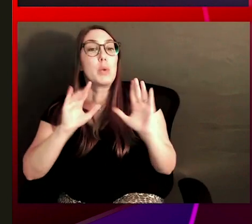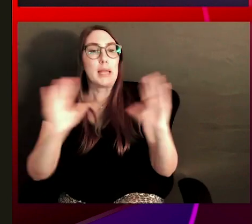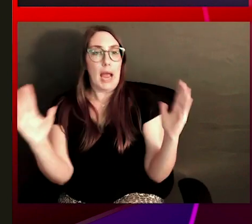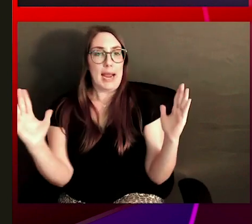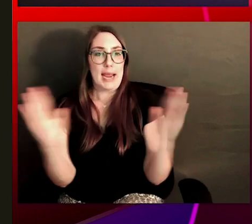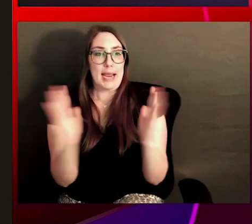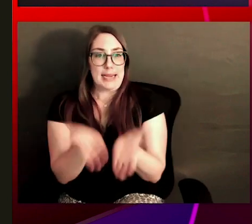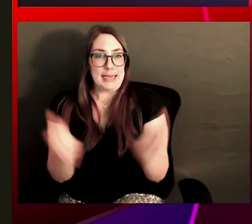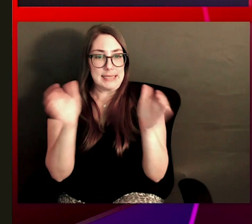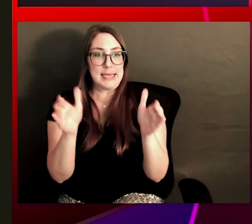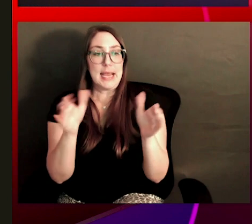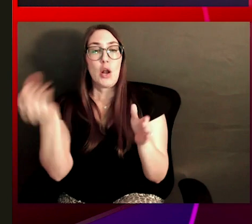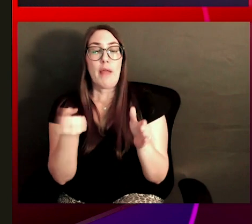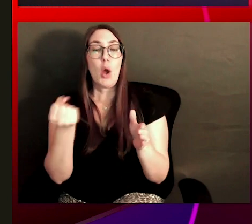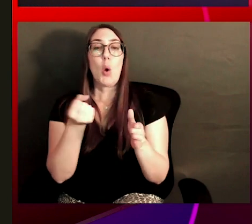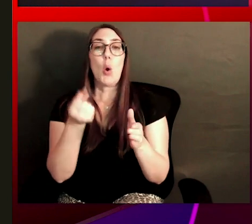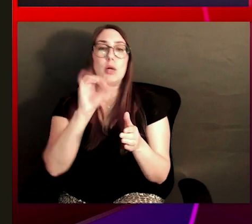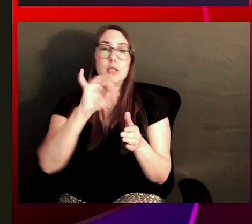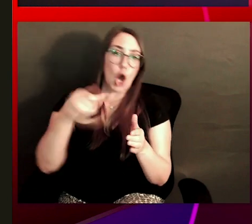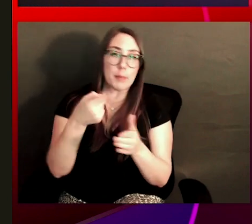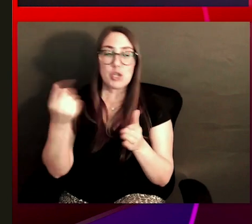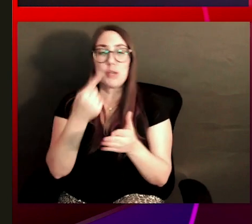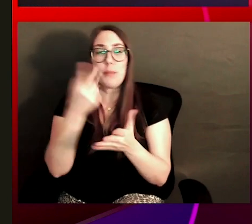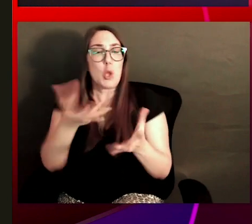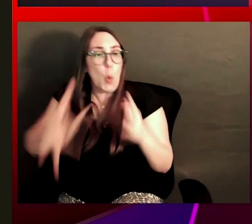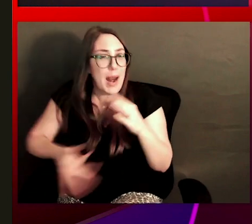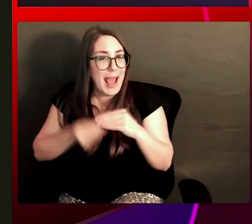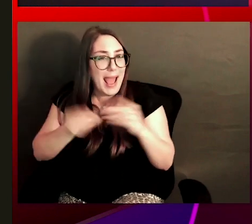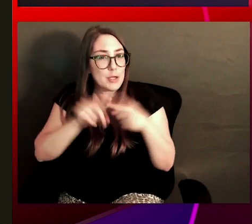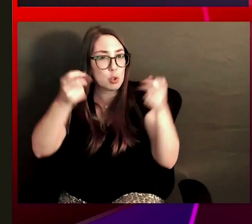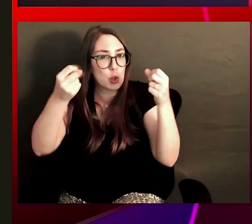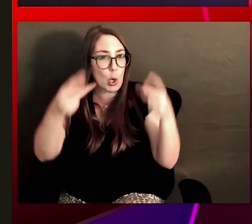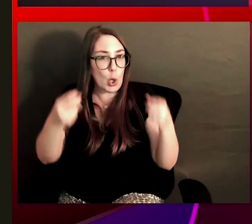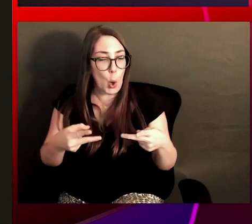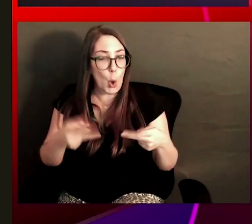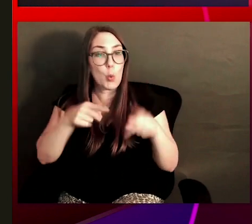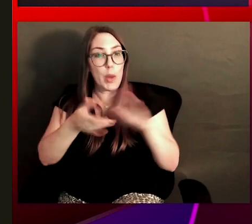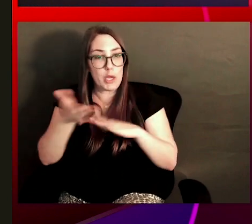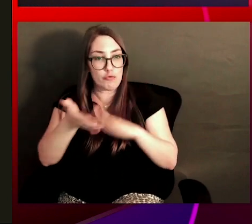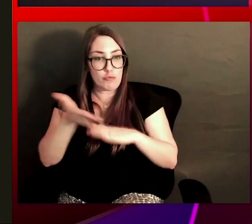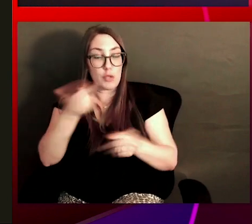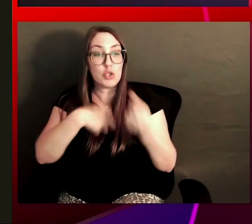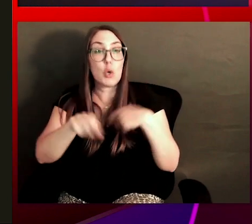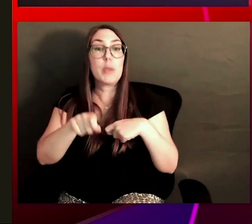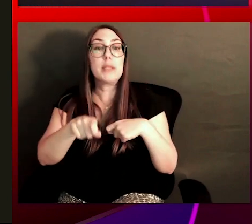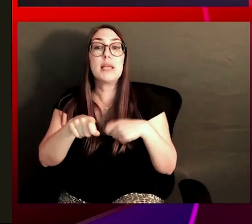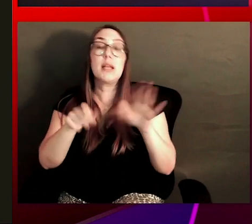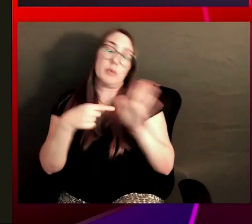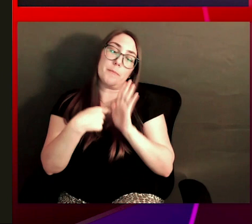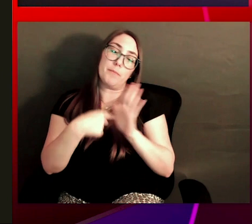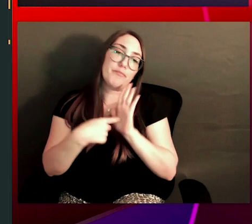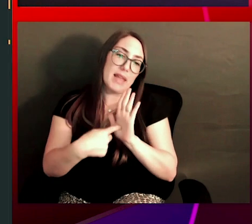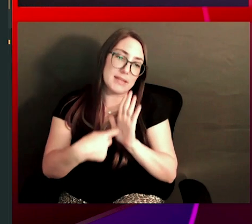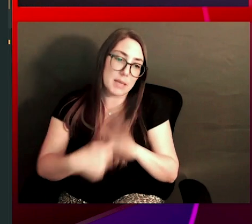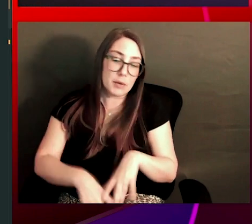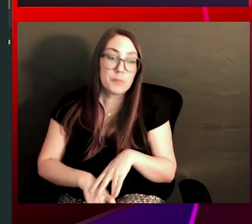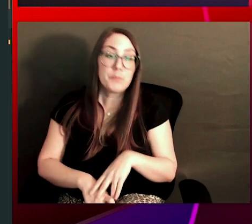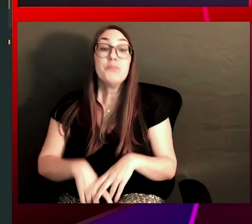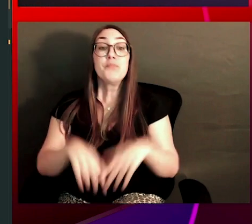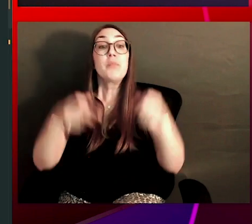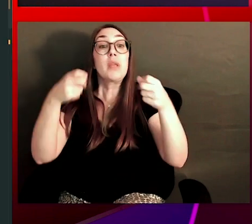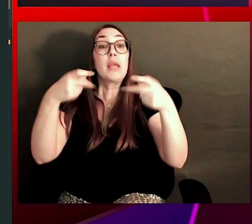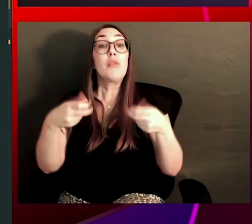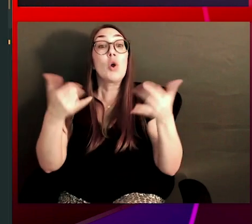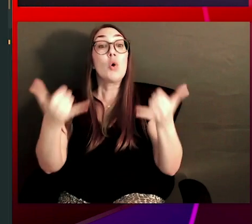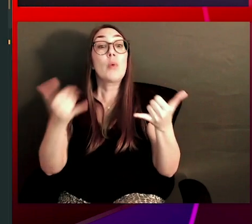services or objects that you want to be added into your code when it runs. So instead of, let me give you an example. So in the code right now, you'll see